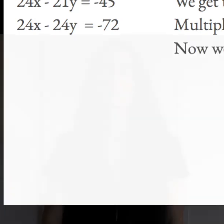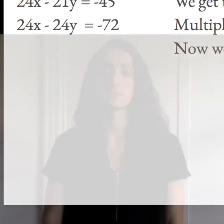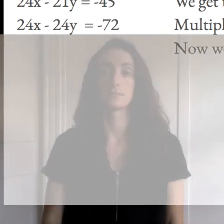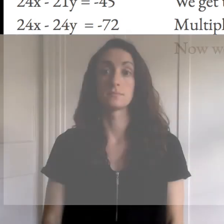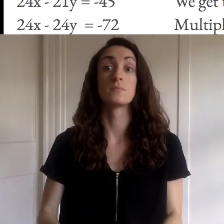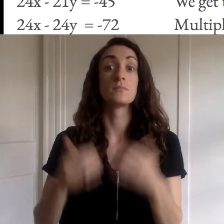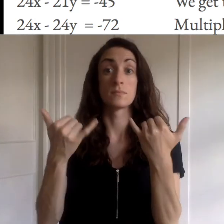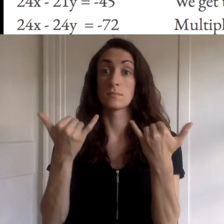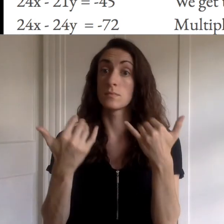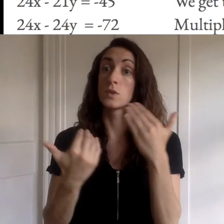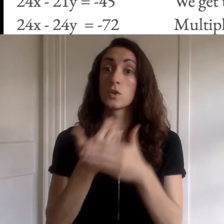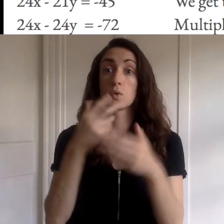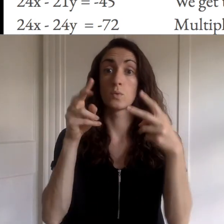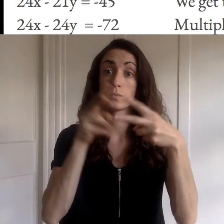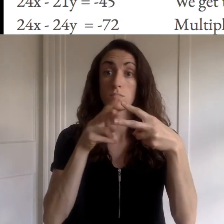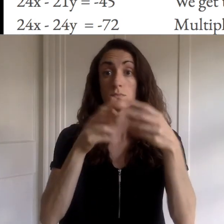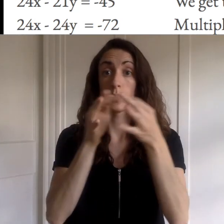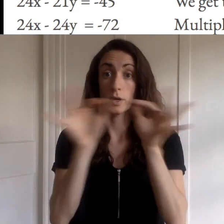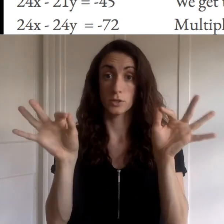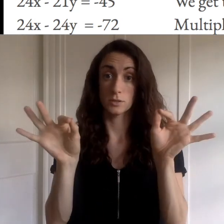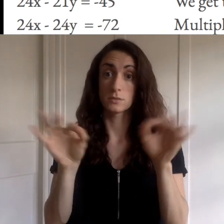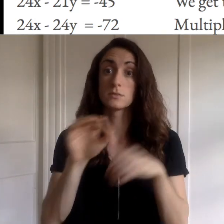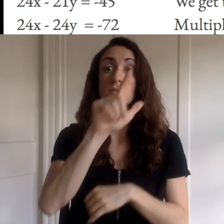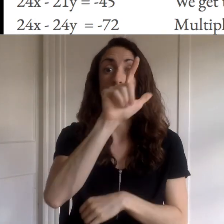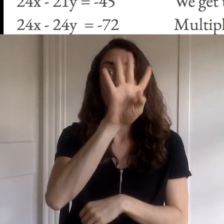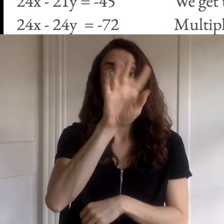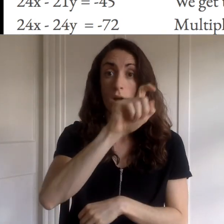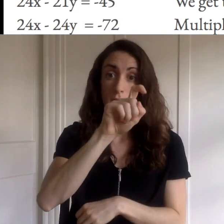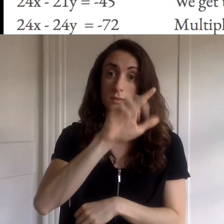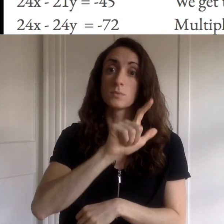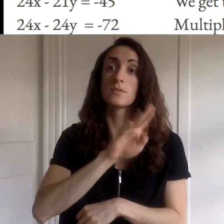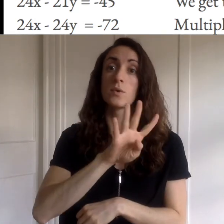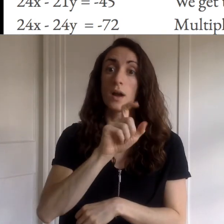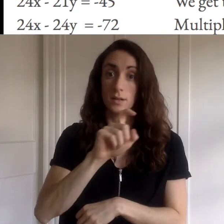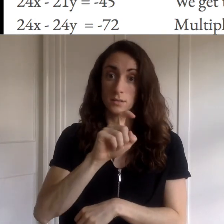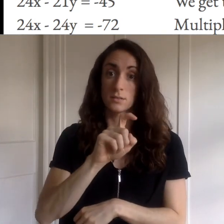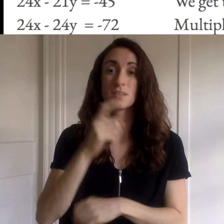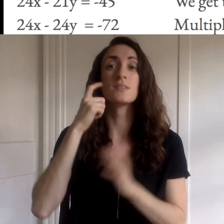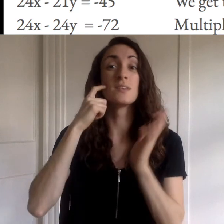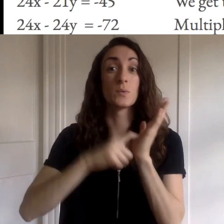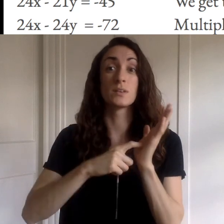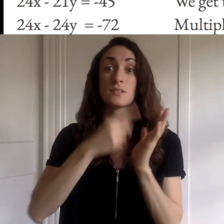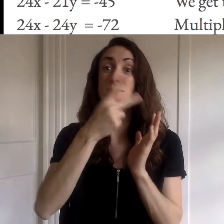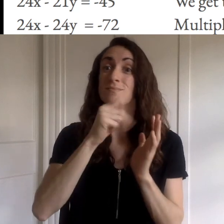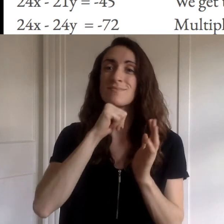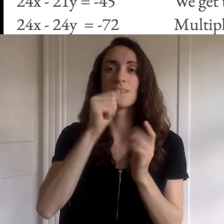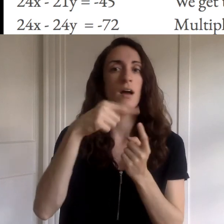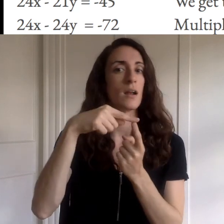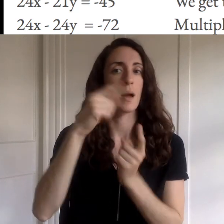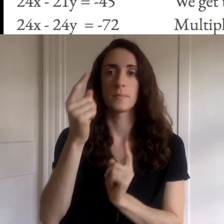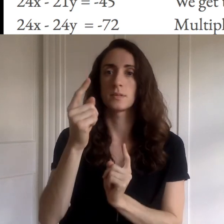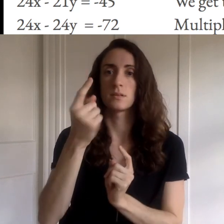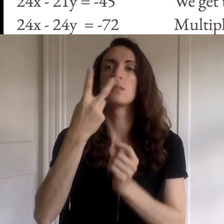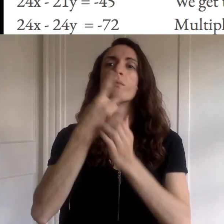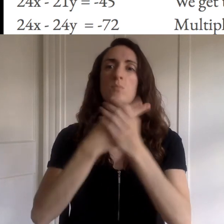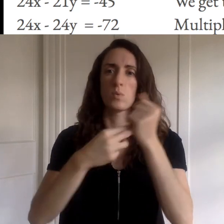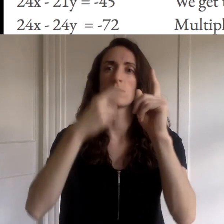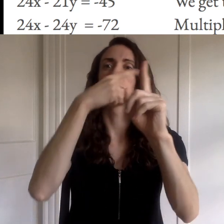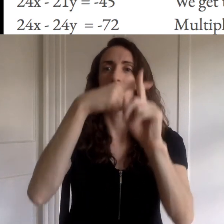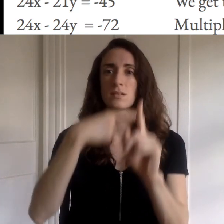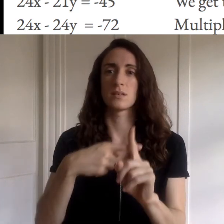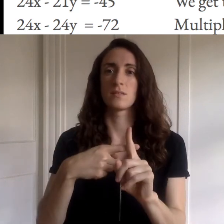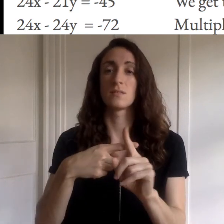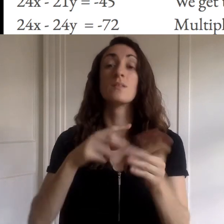method. So now we've got these two new equations. Both of them have a term of 24x. And you notice these are